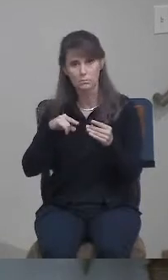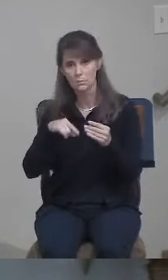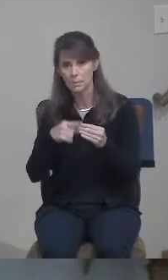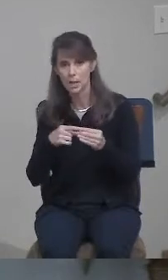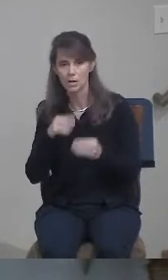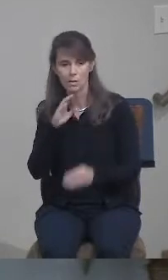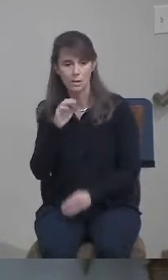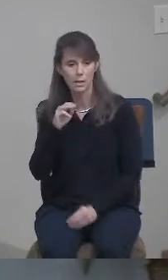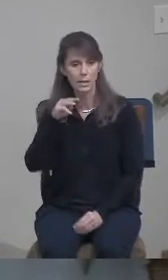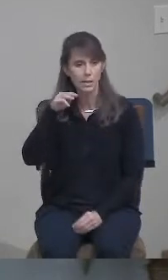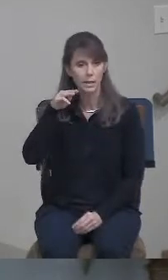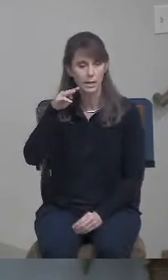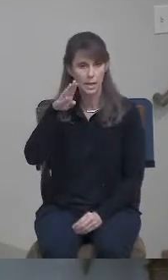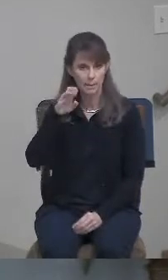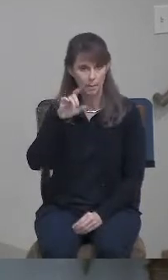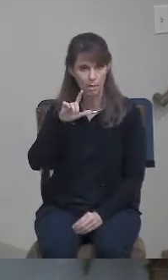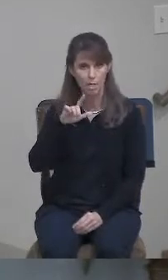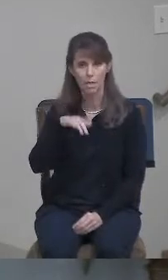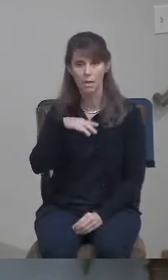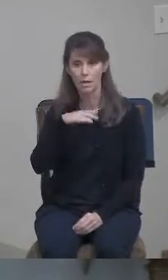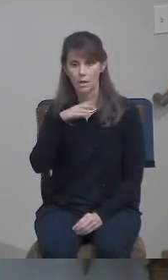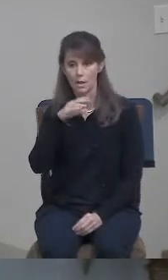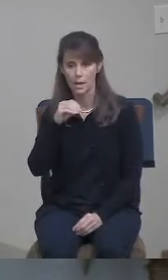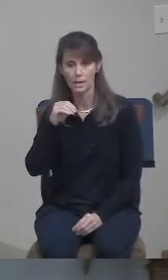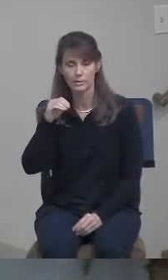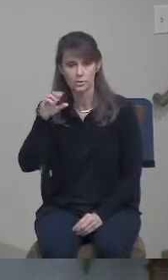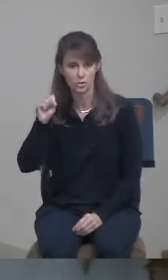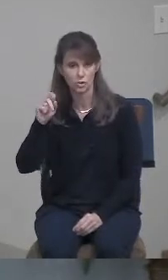Campbell, who were the two most dominant